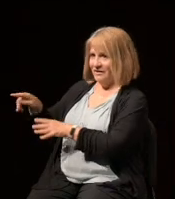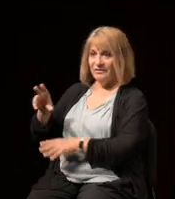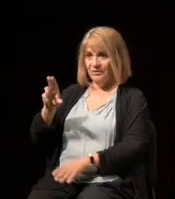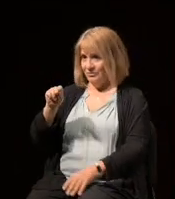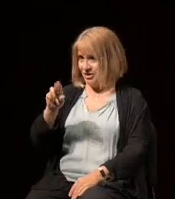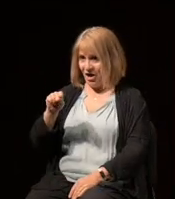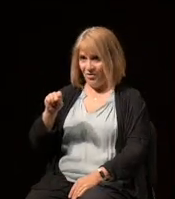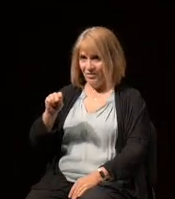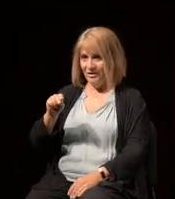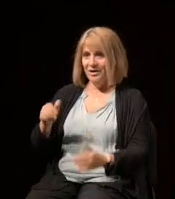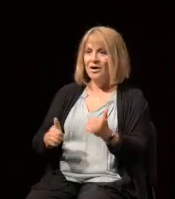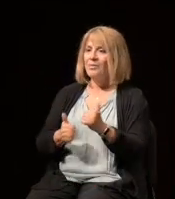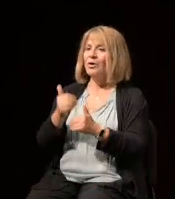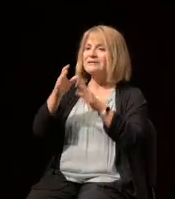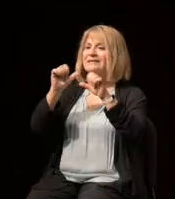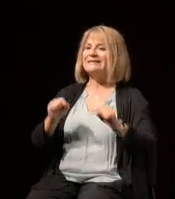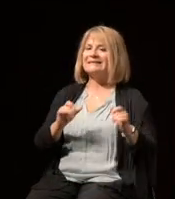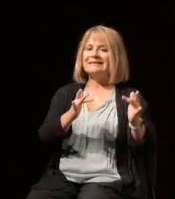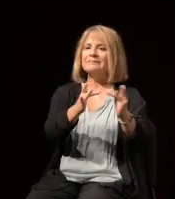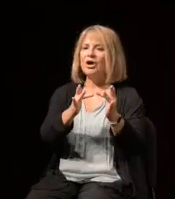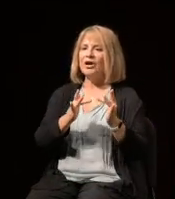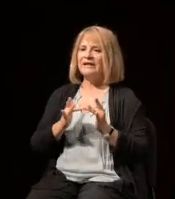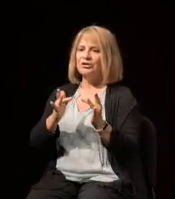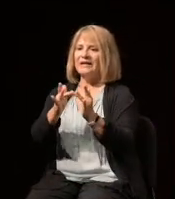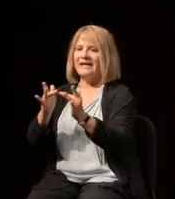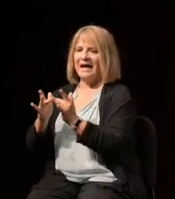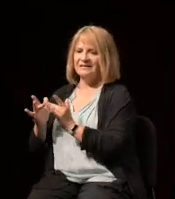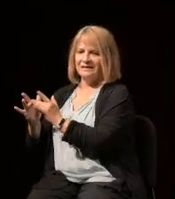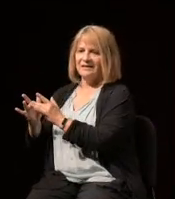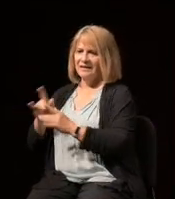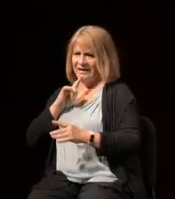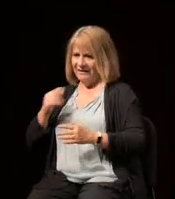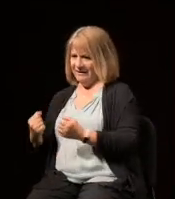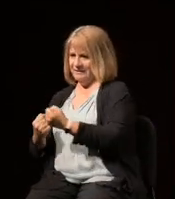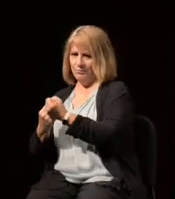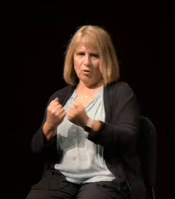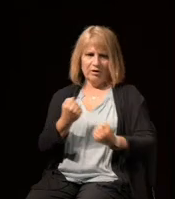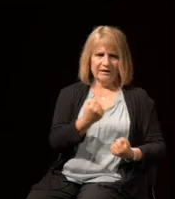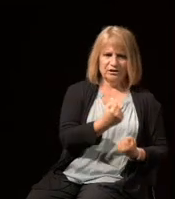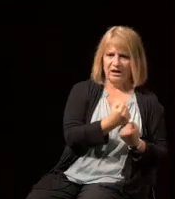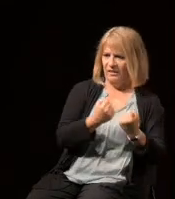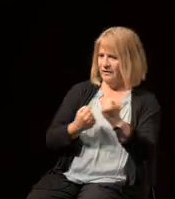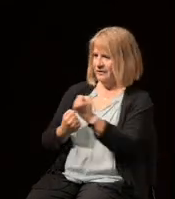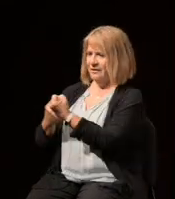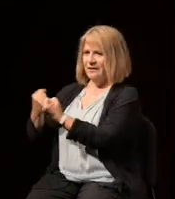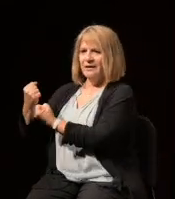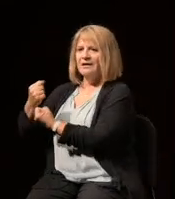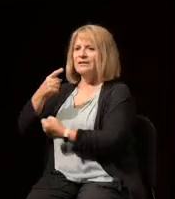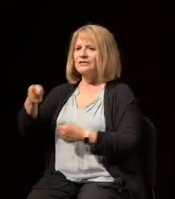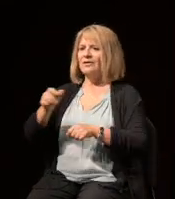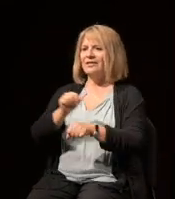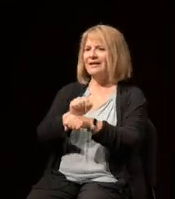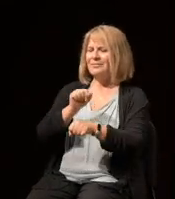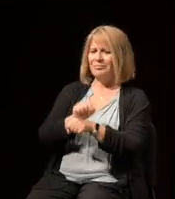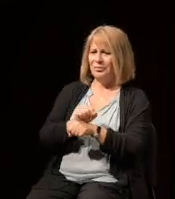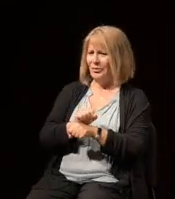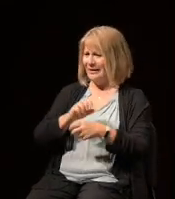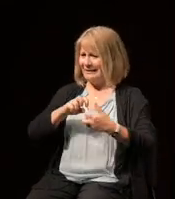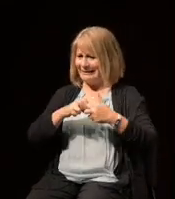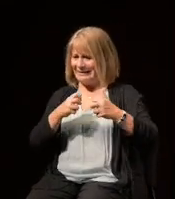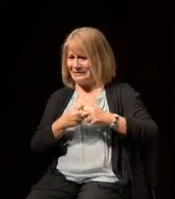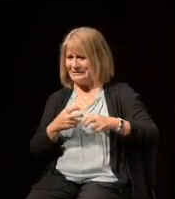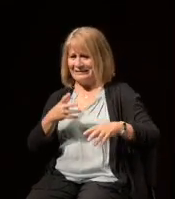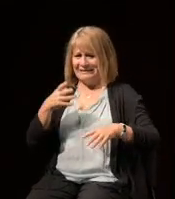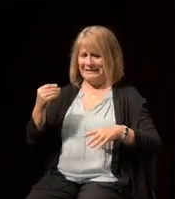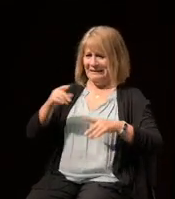are interconnected, and they are sure to prop up each other so that the employment systems ensure drastic disparities in income and the